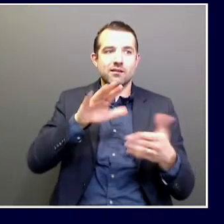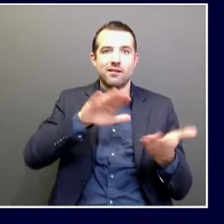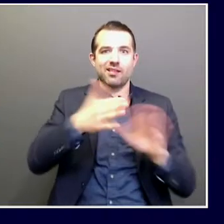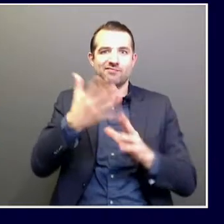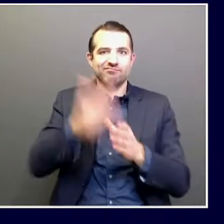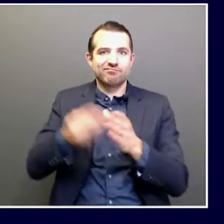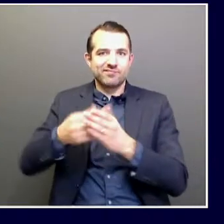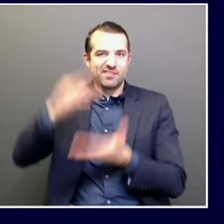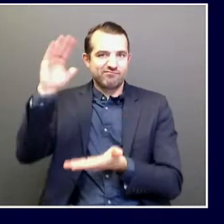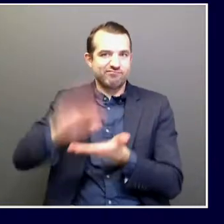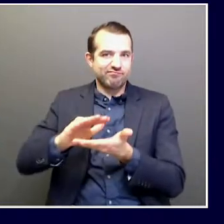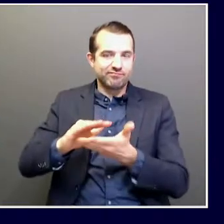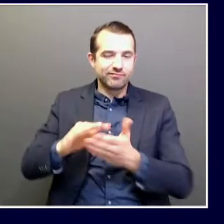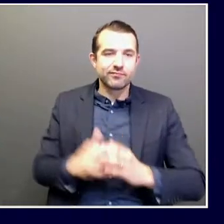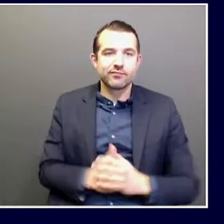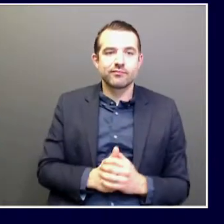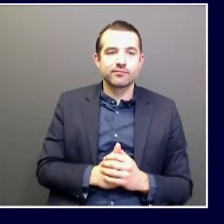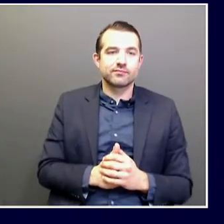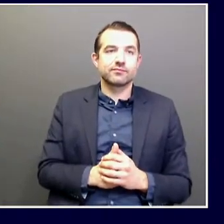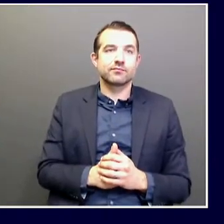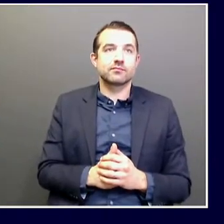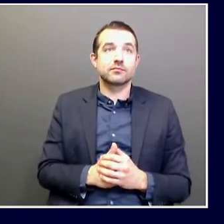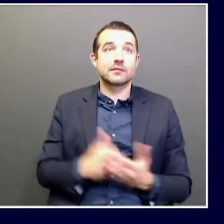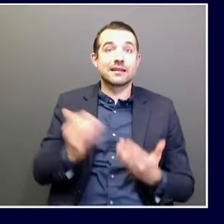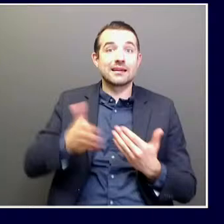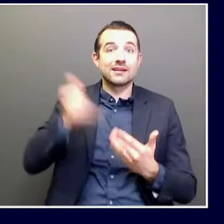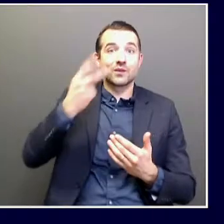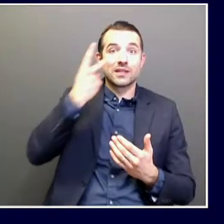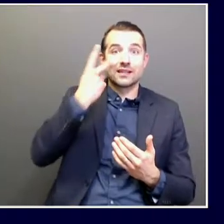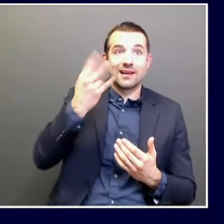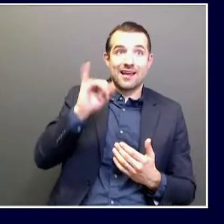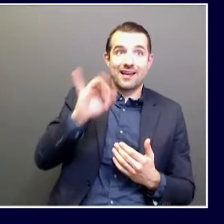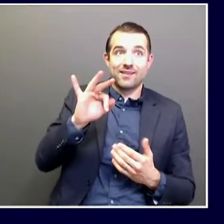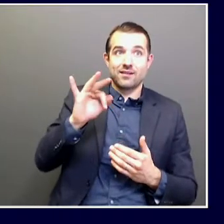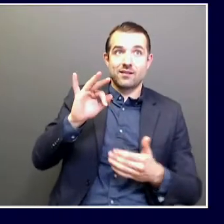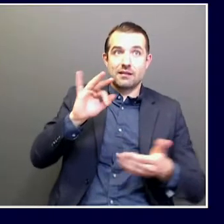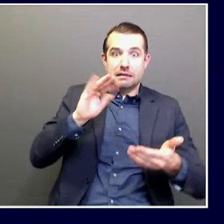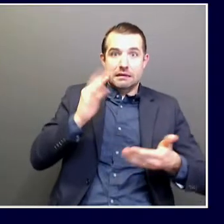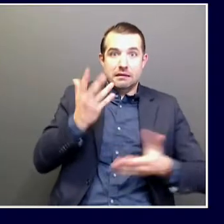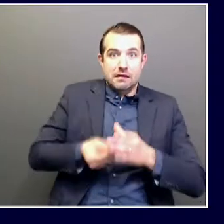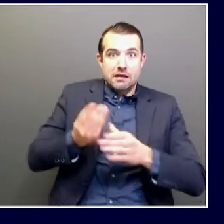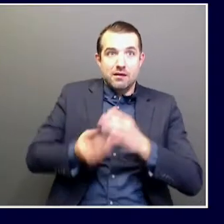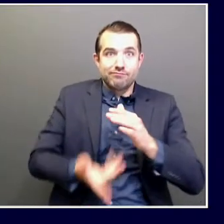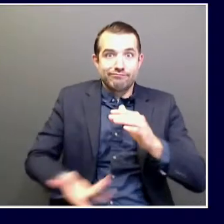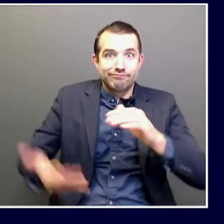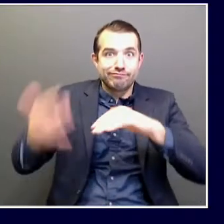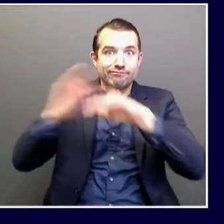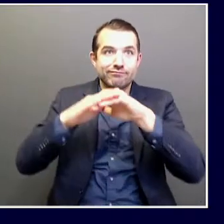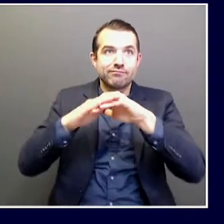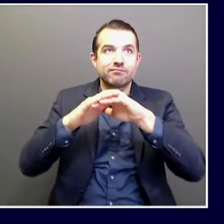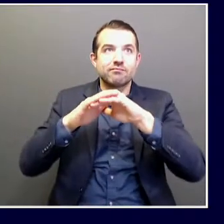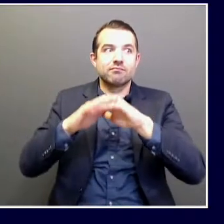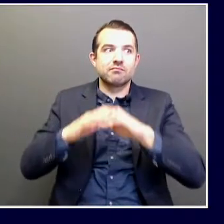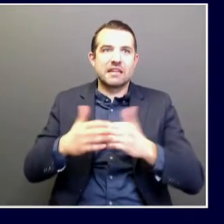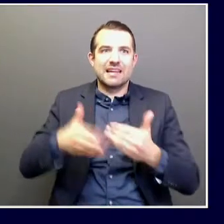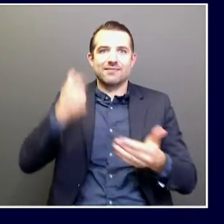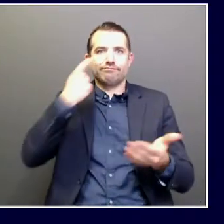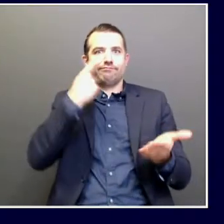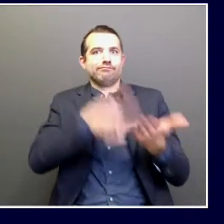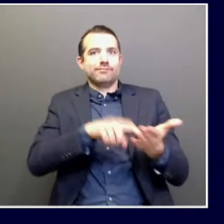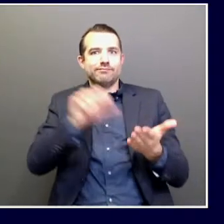death, the prevented hospitalization, but the numbers are solid, and that's a real effect of the work that we've done in the past